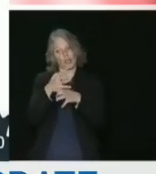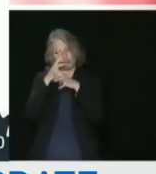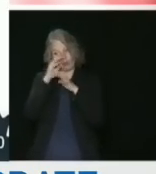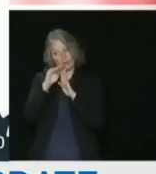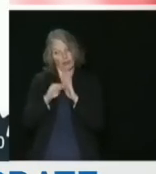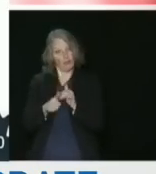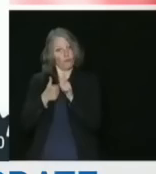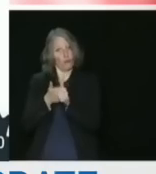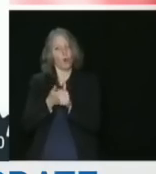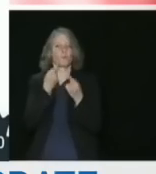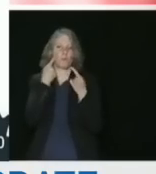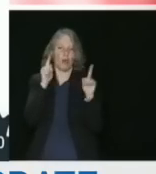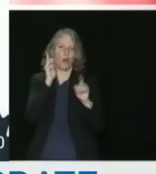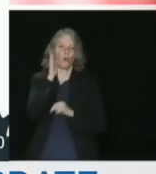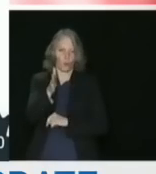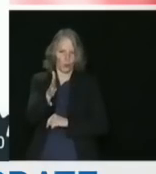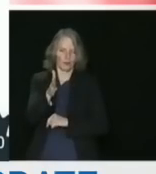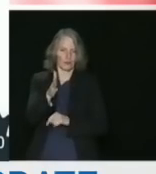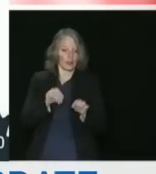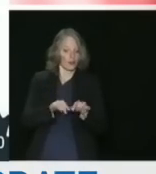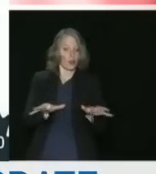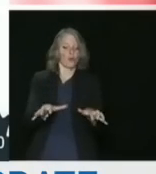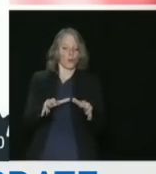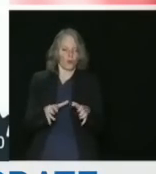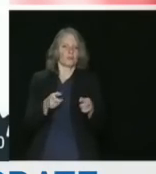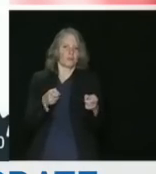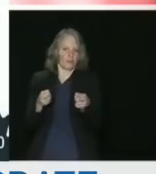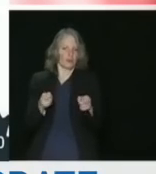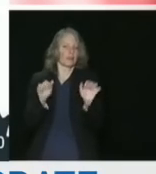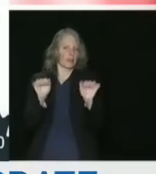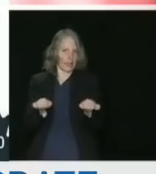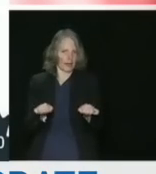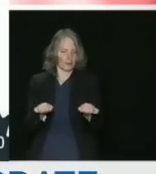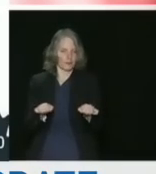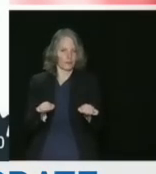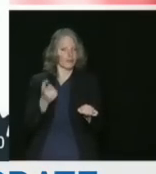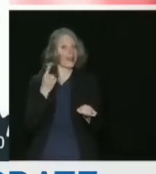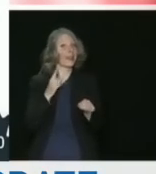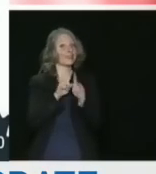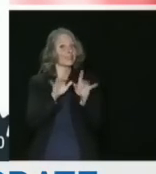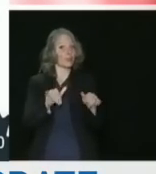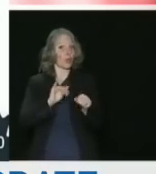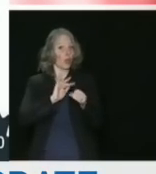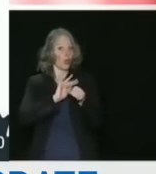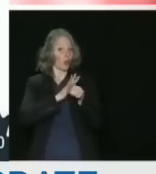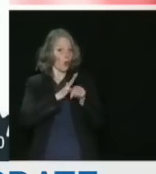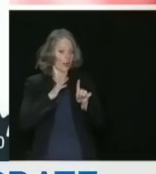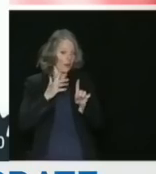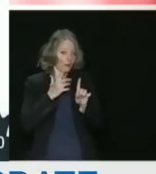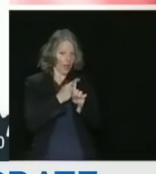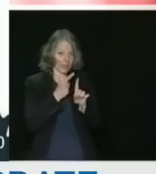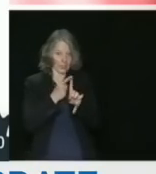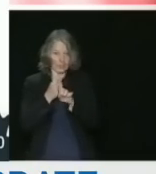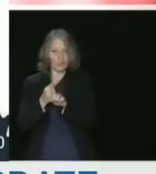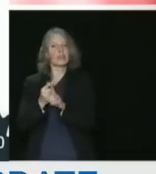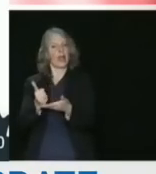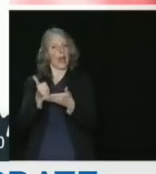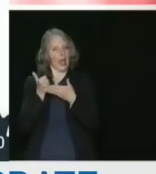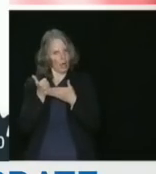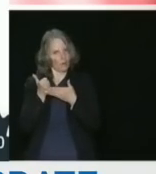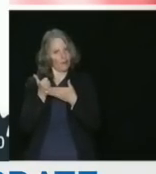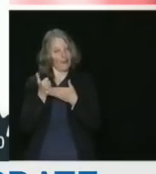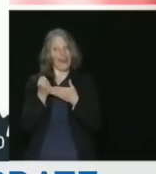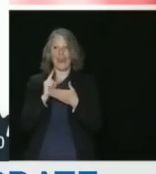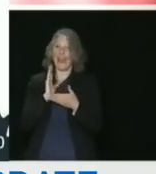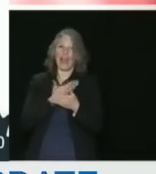ralentir that la these measures propagation. are starting to Le slow the vaccin contre spread. la COVID-19 commence COVID-19 à aider, vaccines mais are nos beginning to efforts sont help, cruciaux but alors our que le efforts